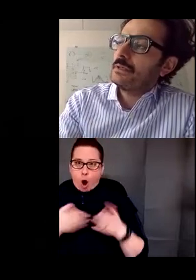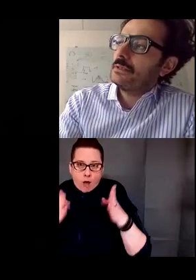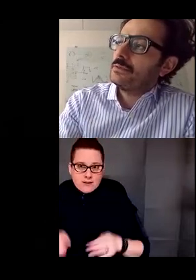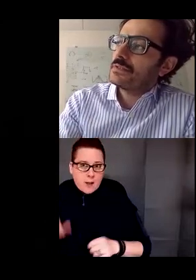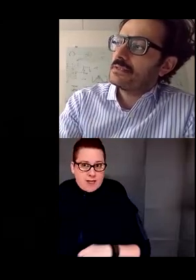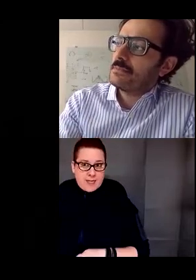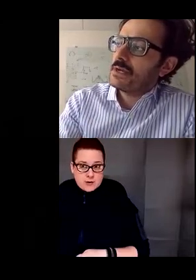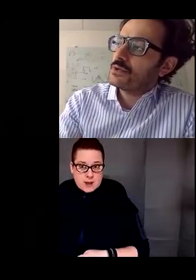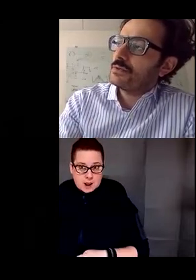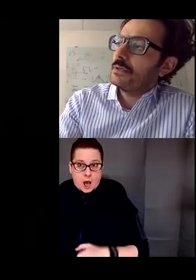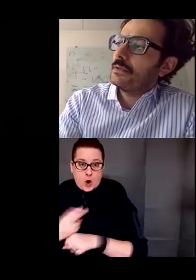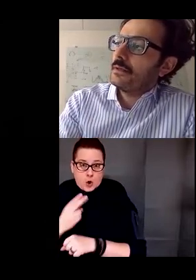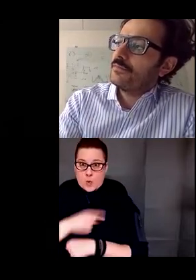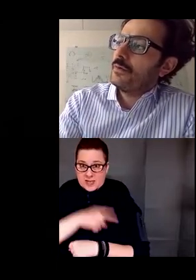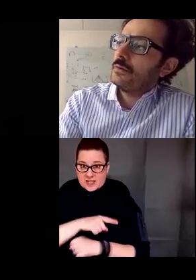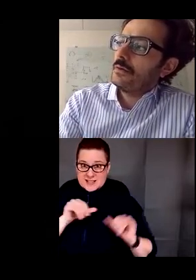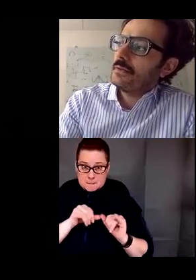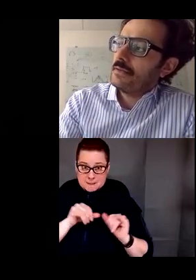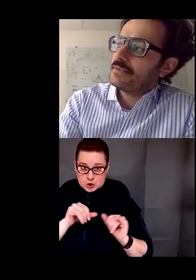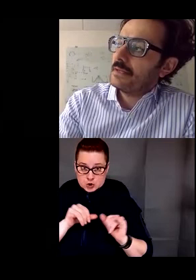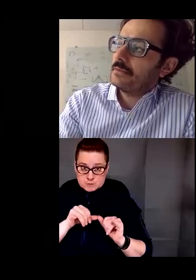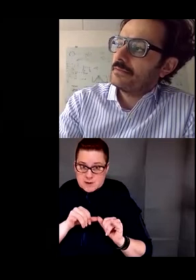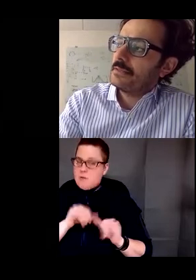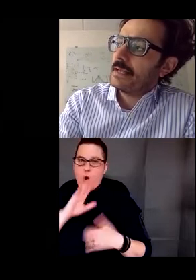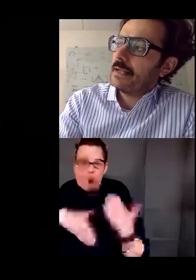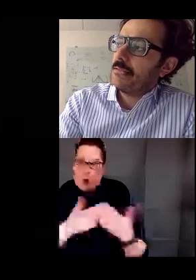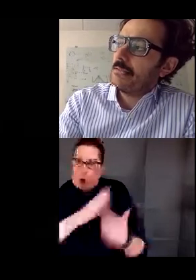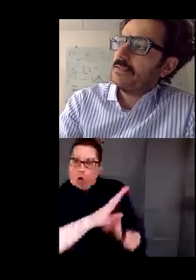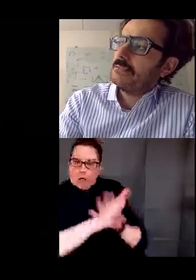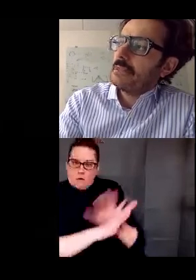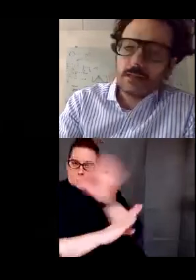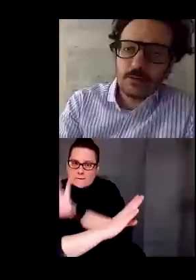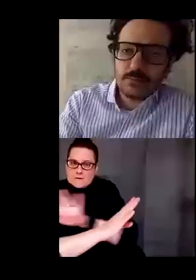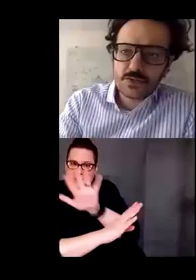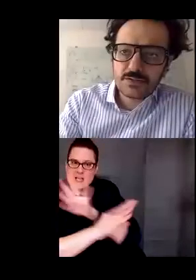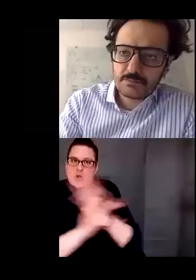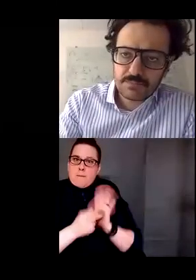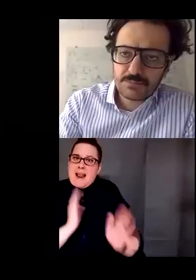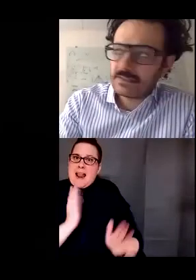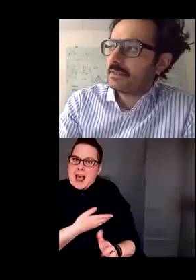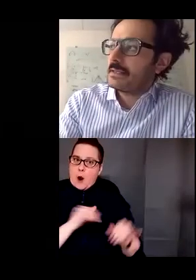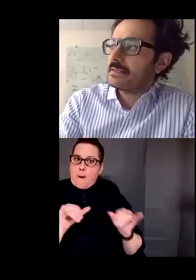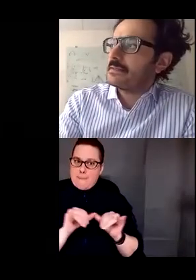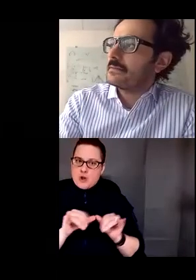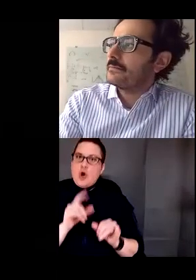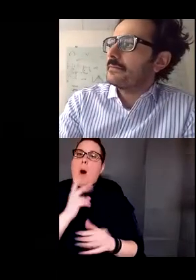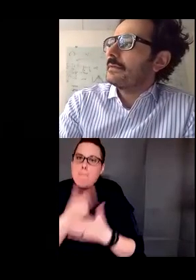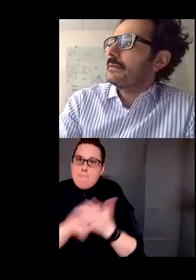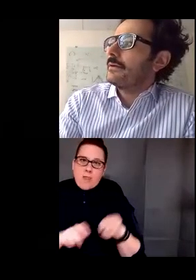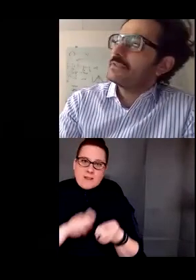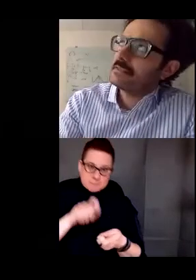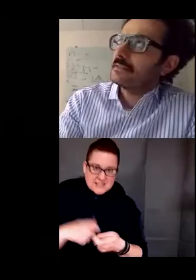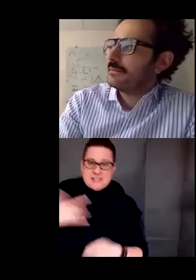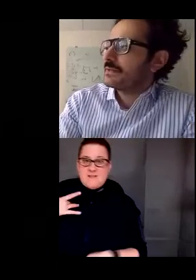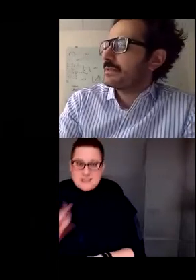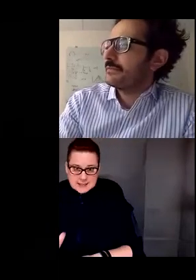if we use this measure, fall on the left side of the diagonal, making our measures specific and sensitive,